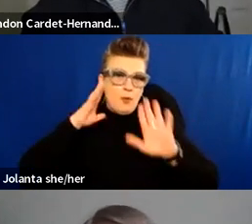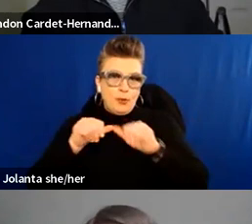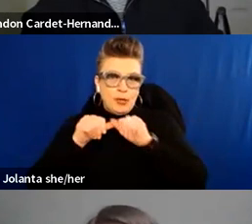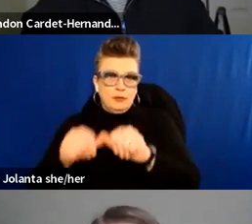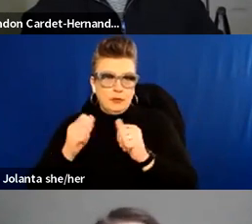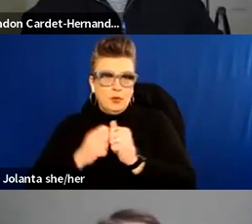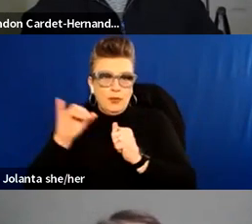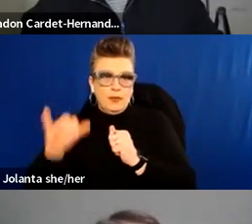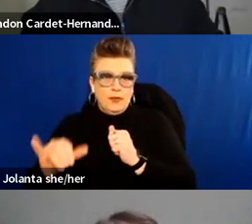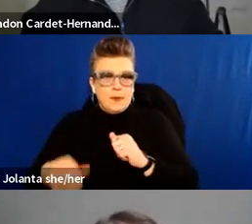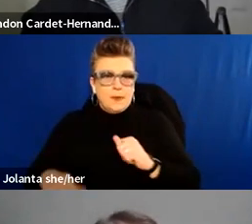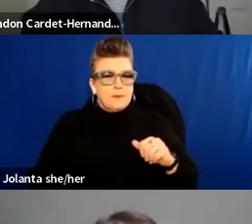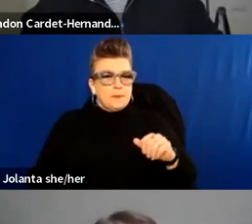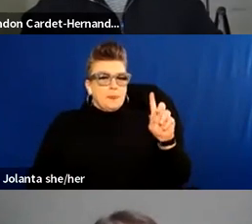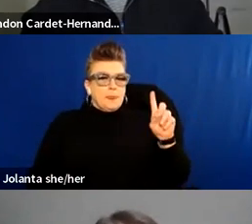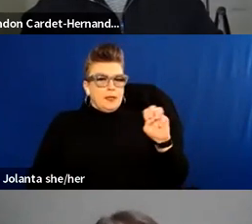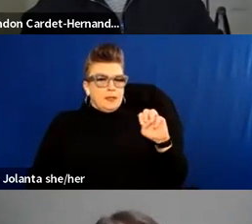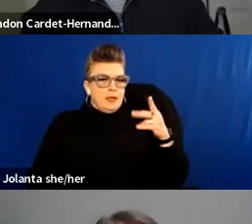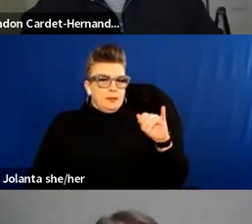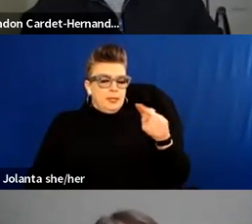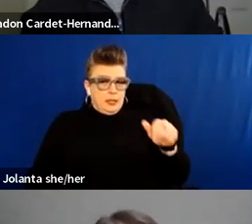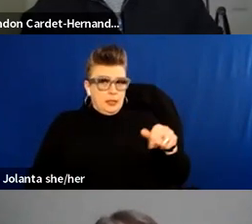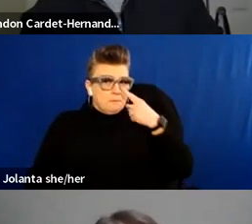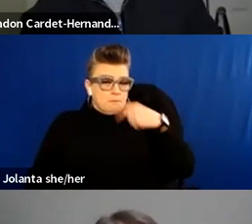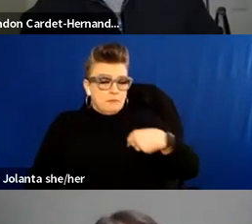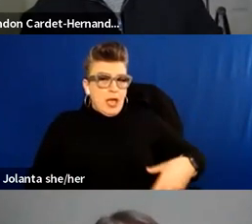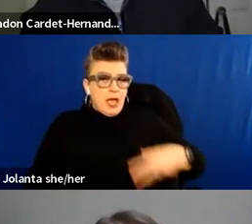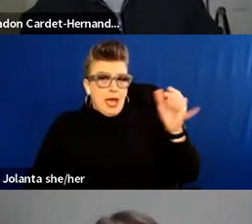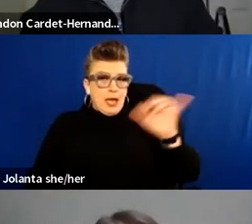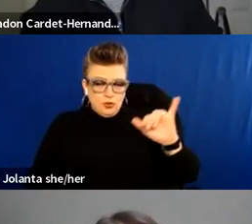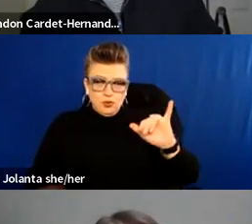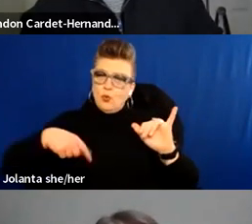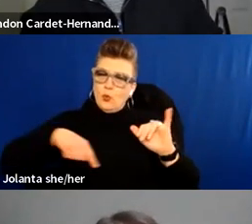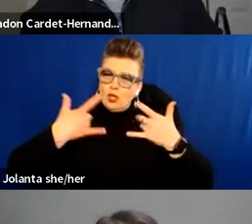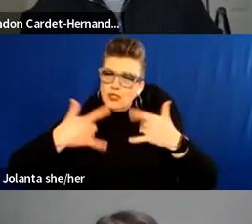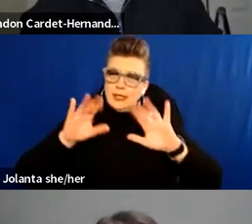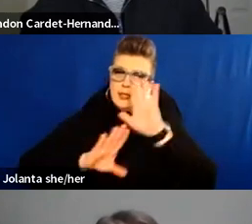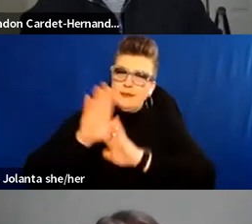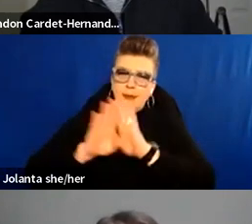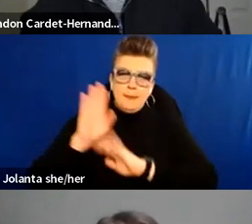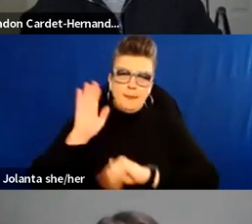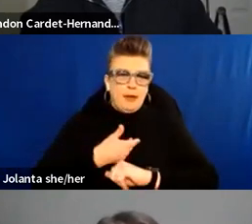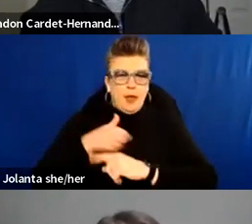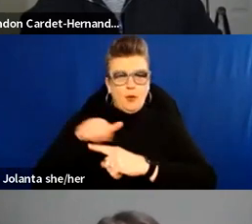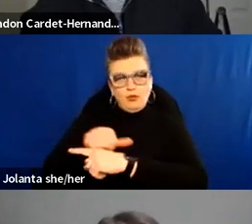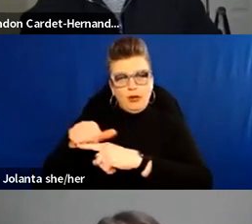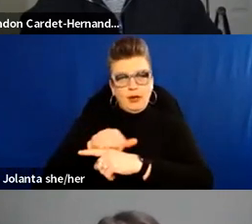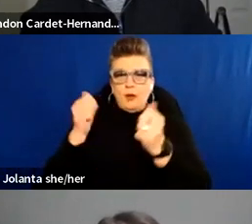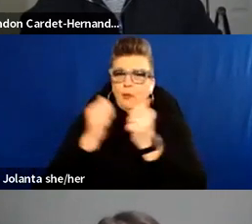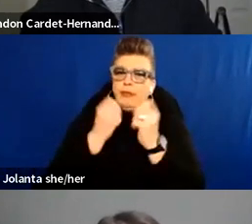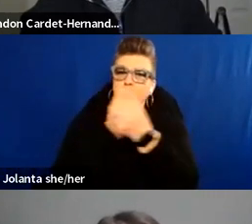and if i could just add also um we are still um developing our um training with the safety specialist